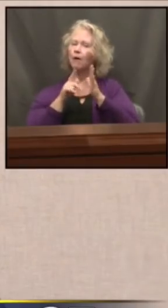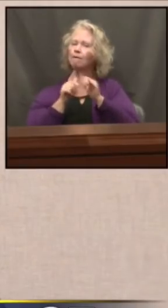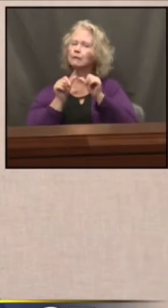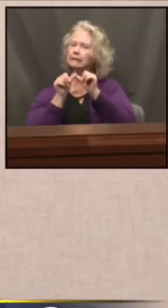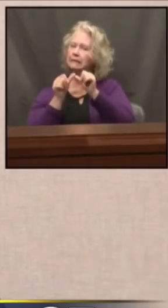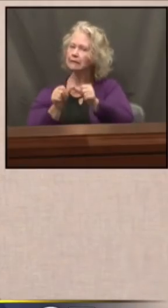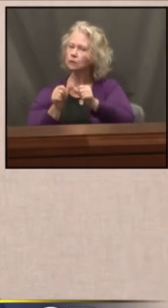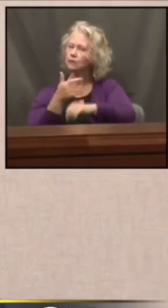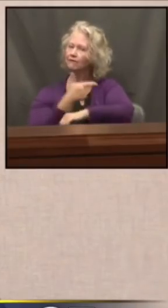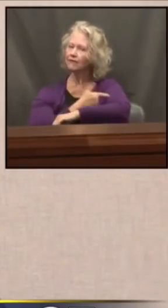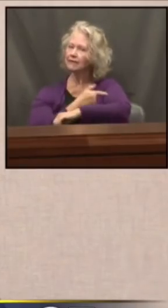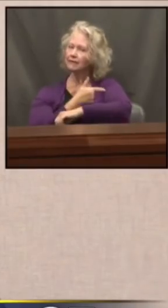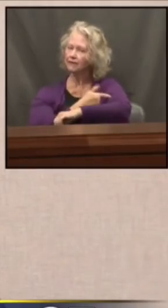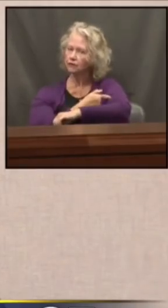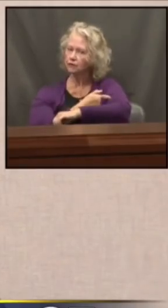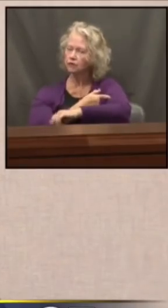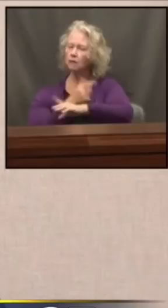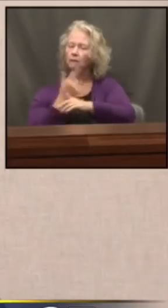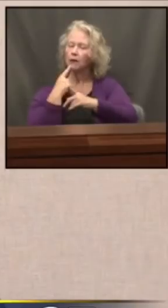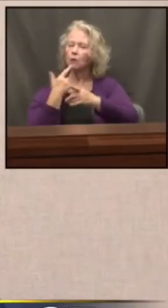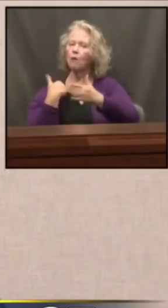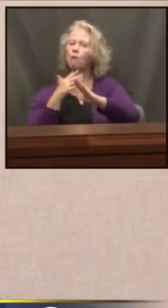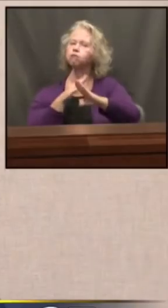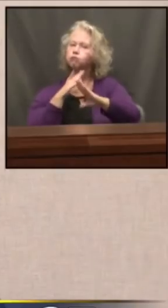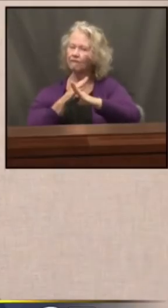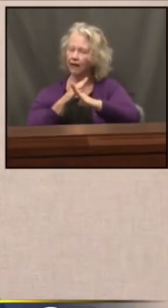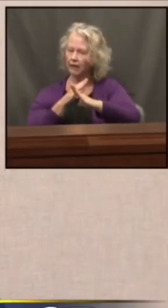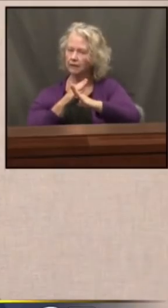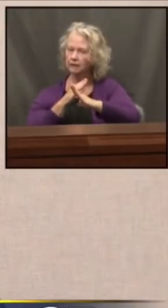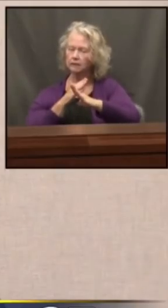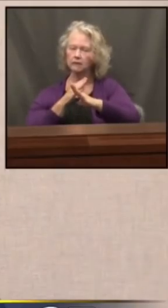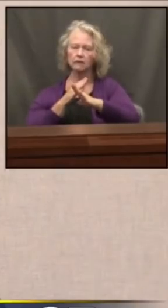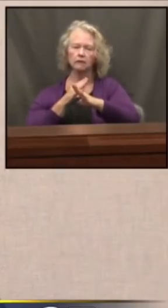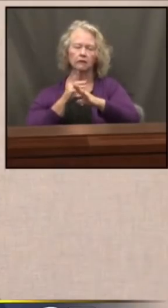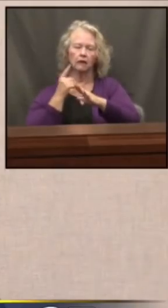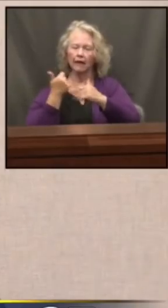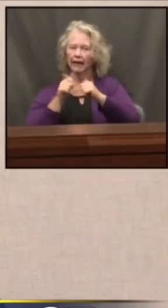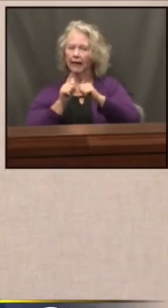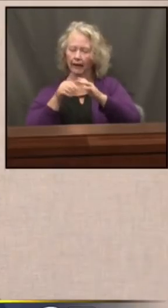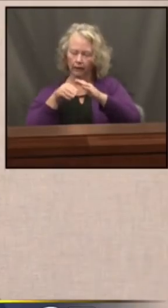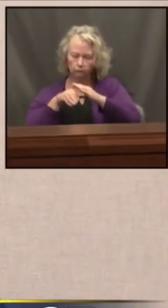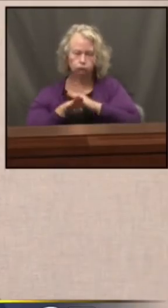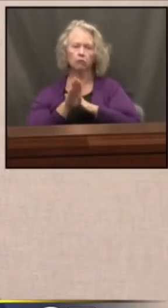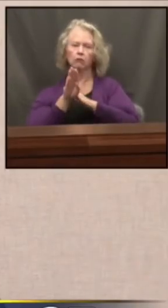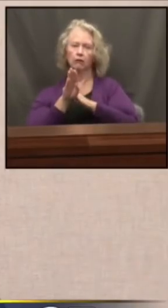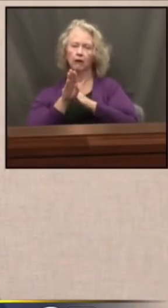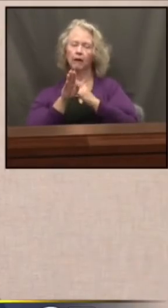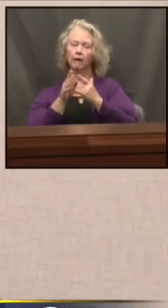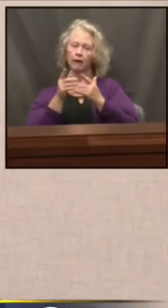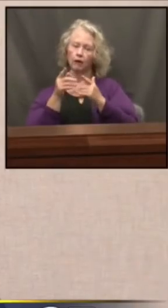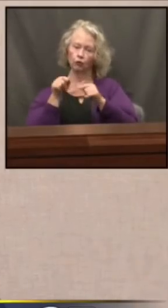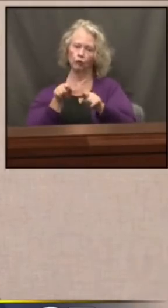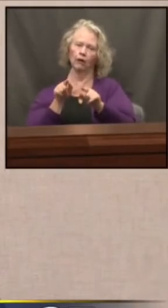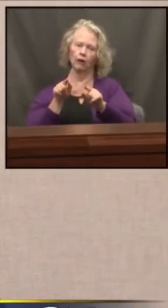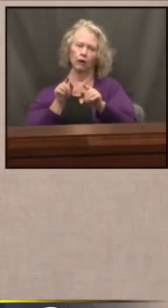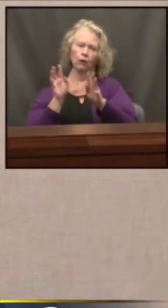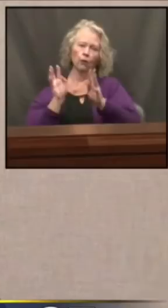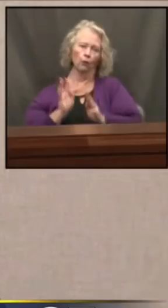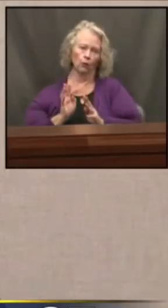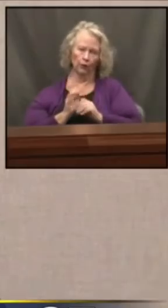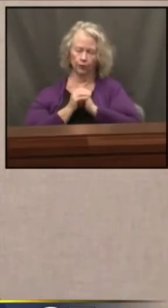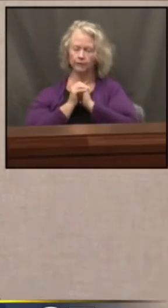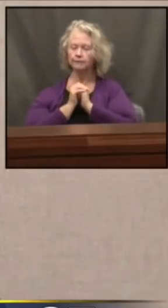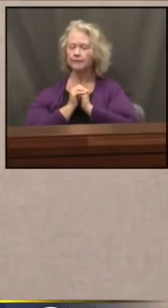efforts so that we can try to prevent any sort of surge that might come this winter. I think